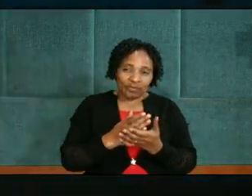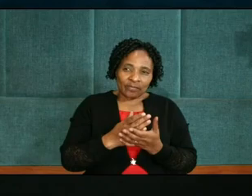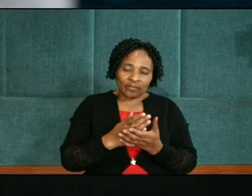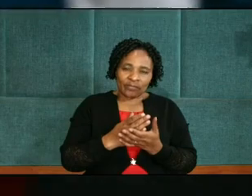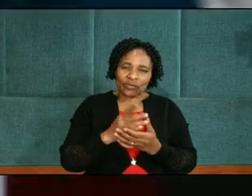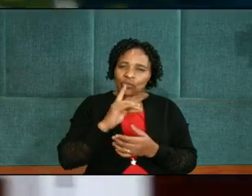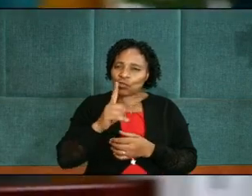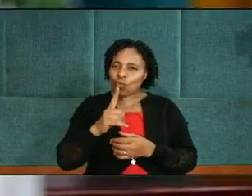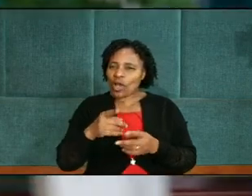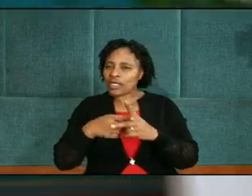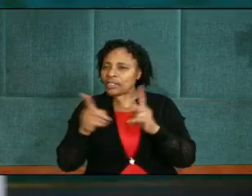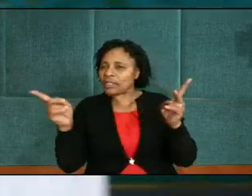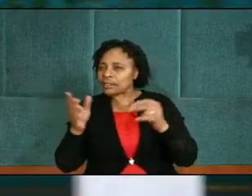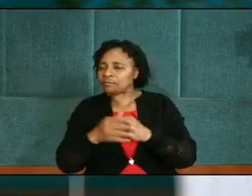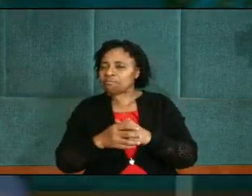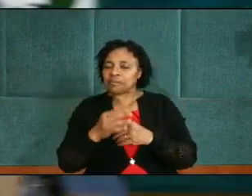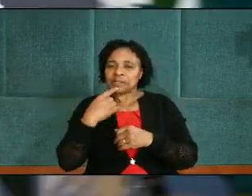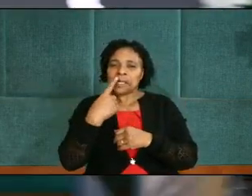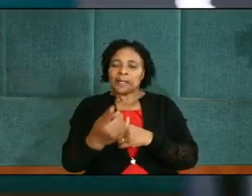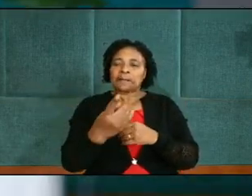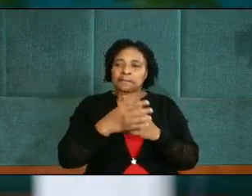And so I start to research this thing.